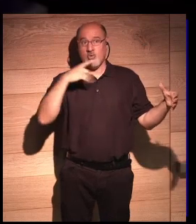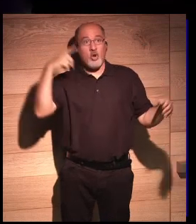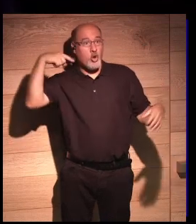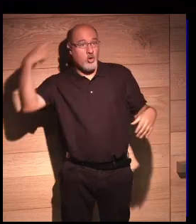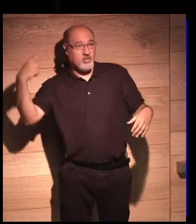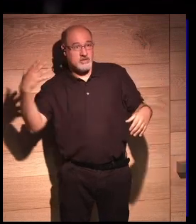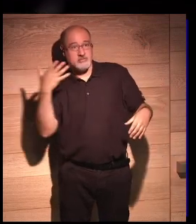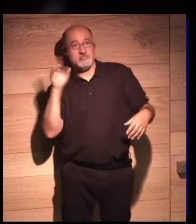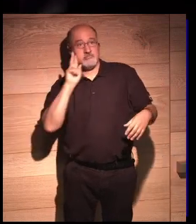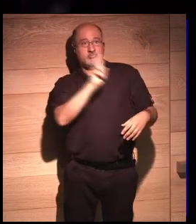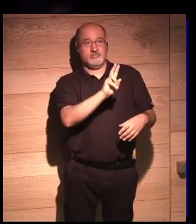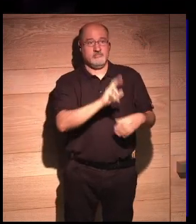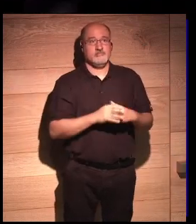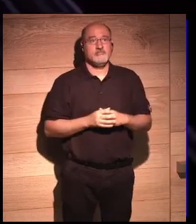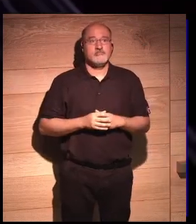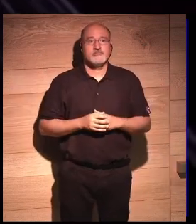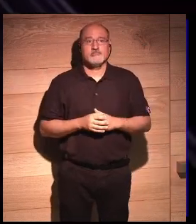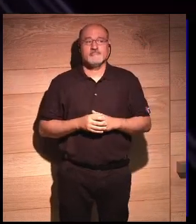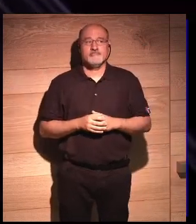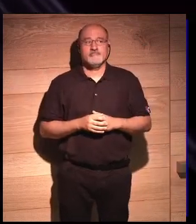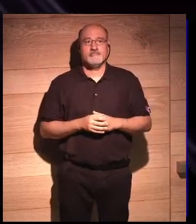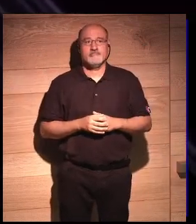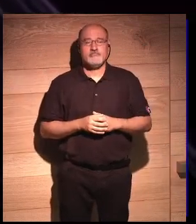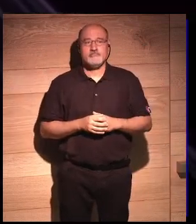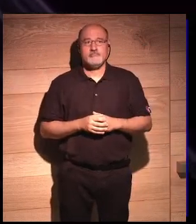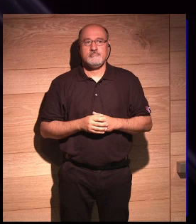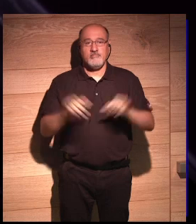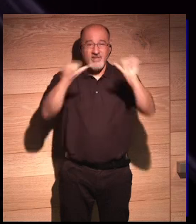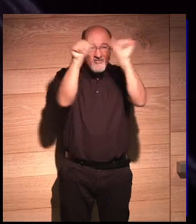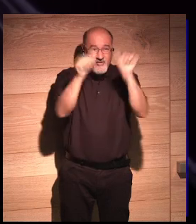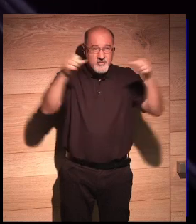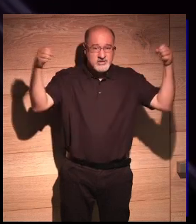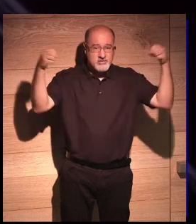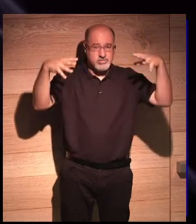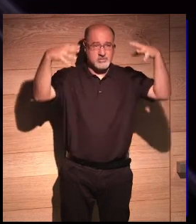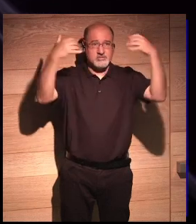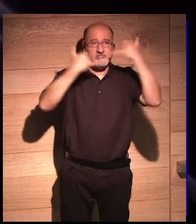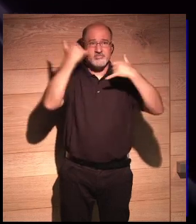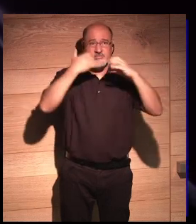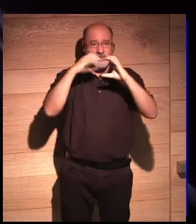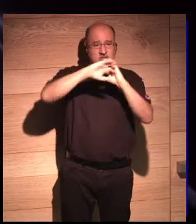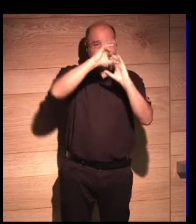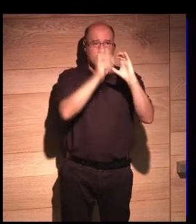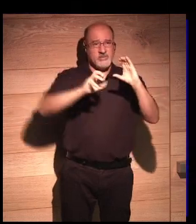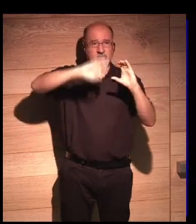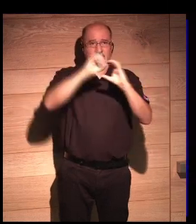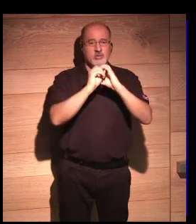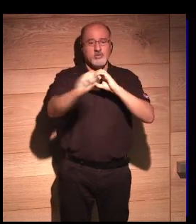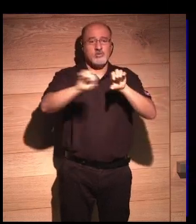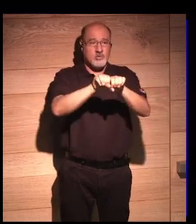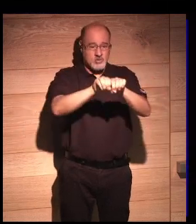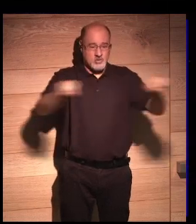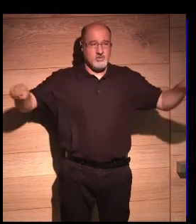the pipelines, all the ways in which we made it was using the same tools that we make VR with.